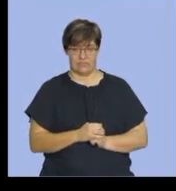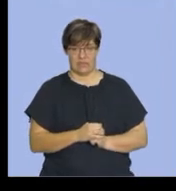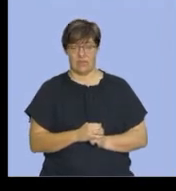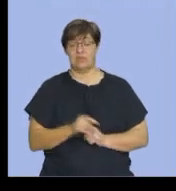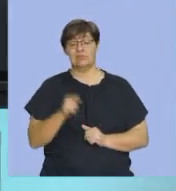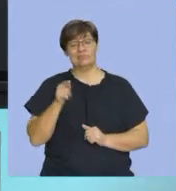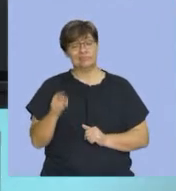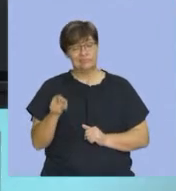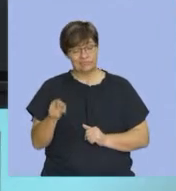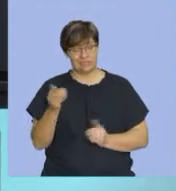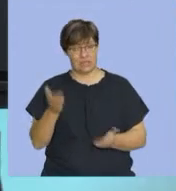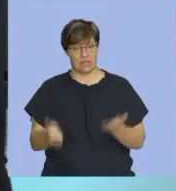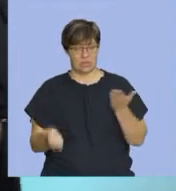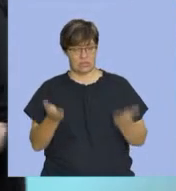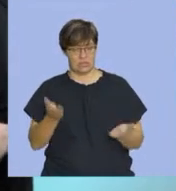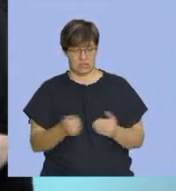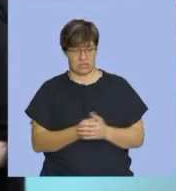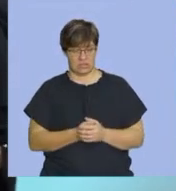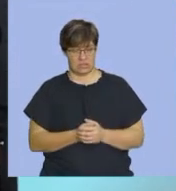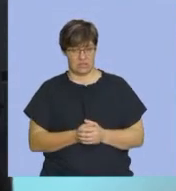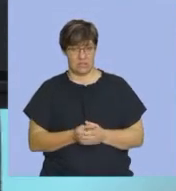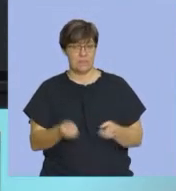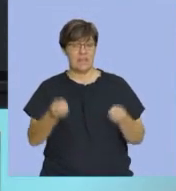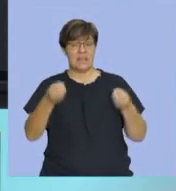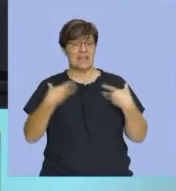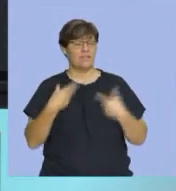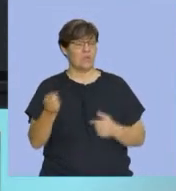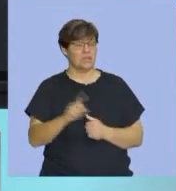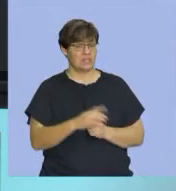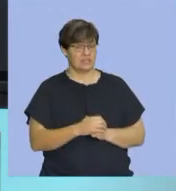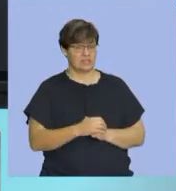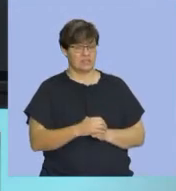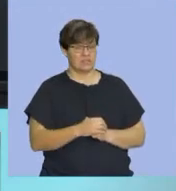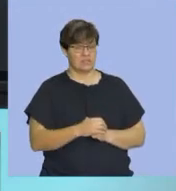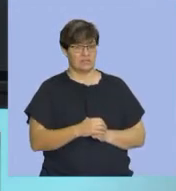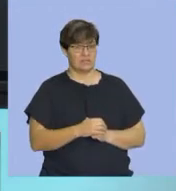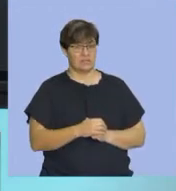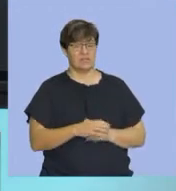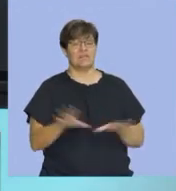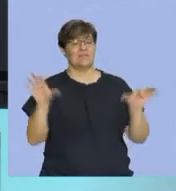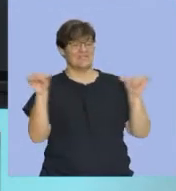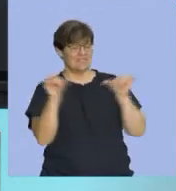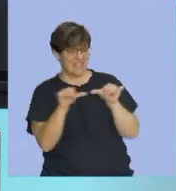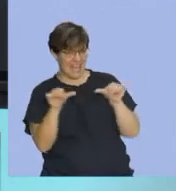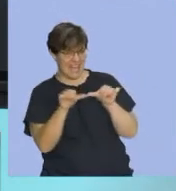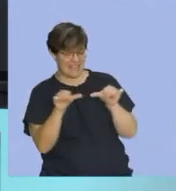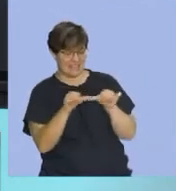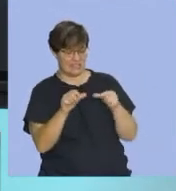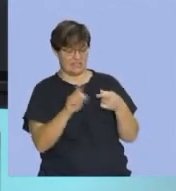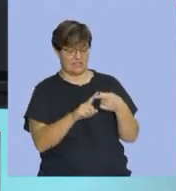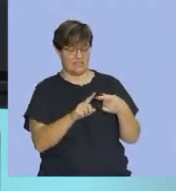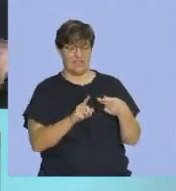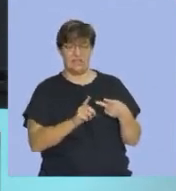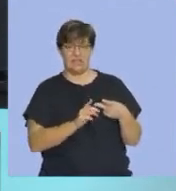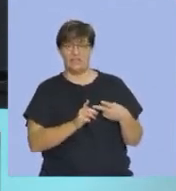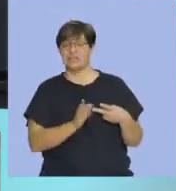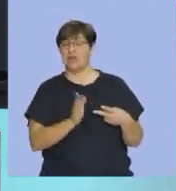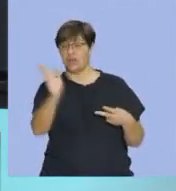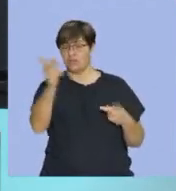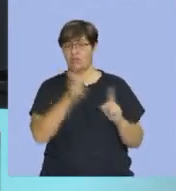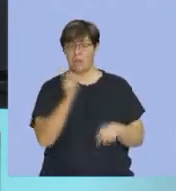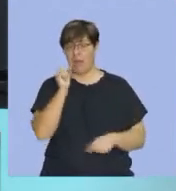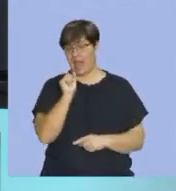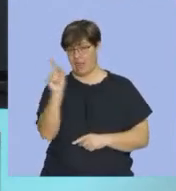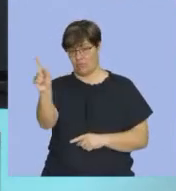Again, this equation, this gives me the size. Direction